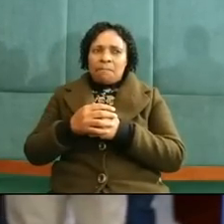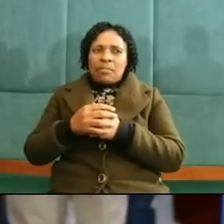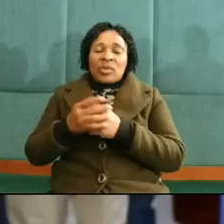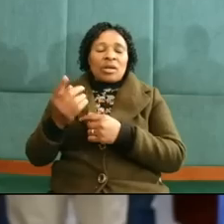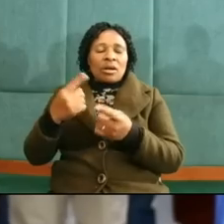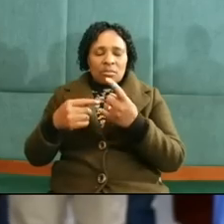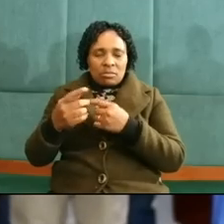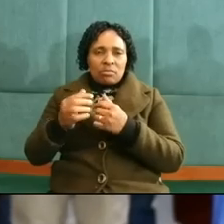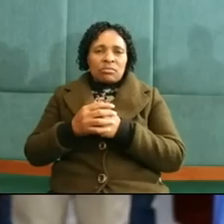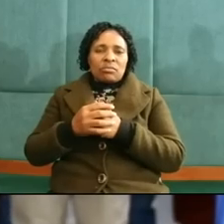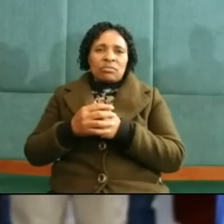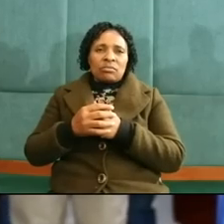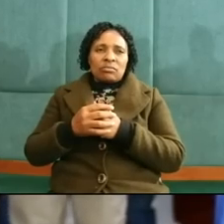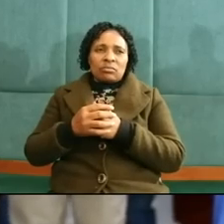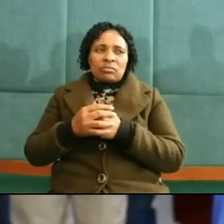come.